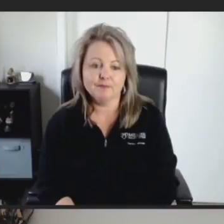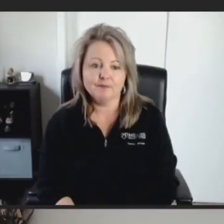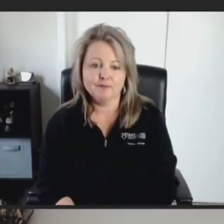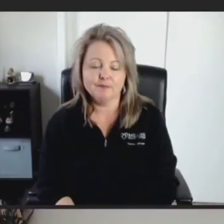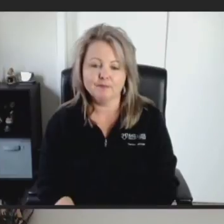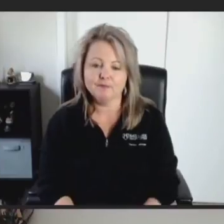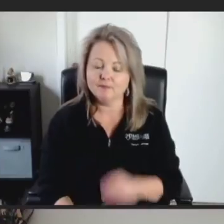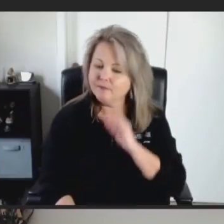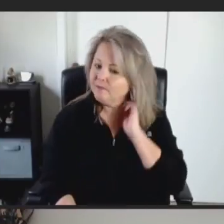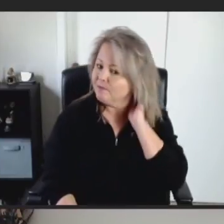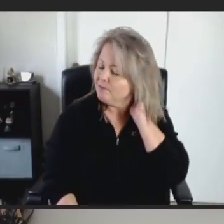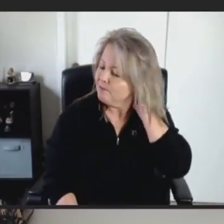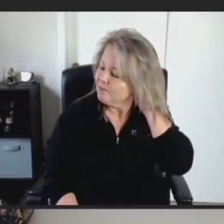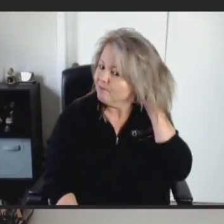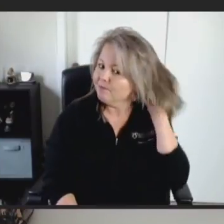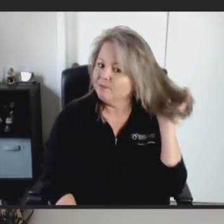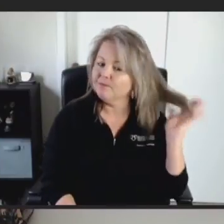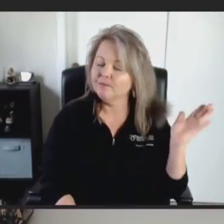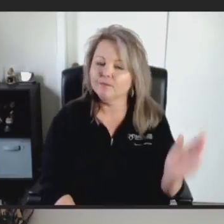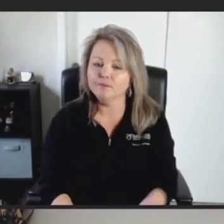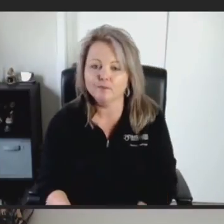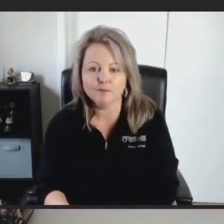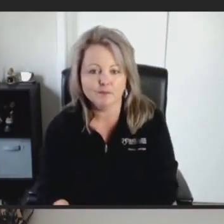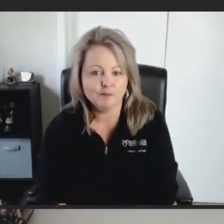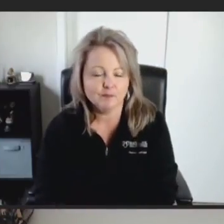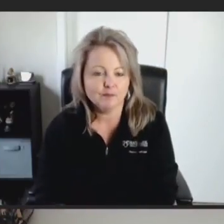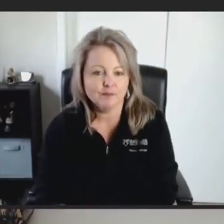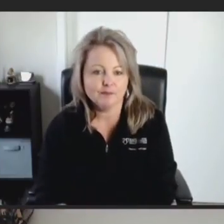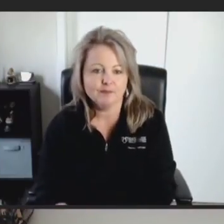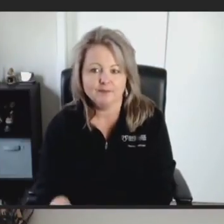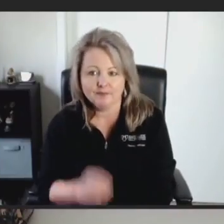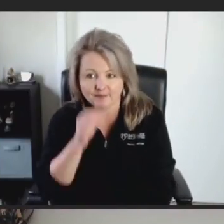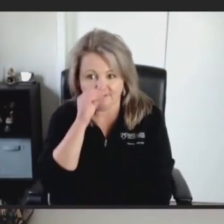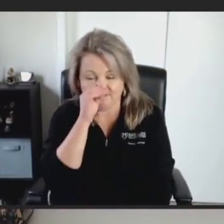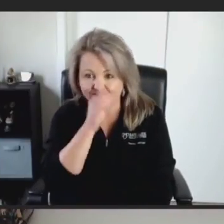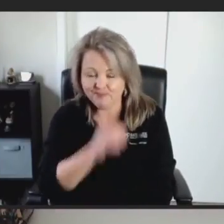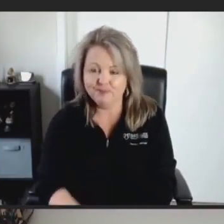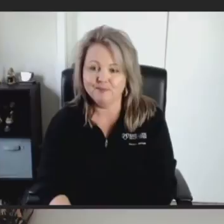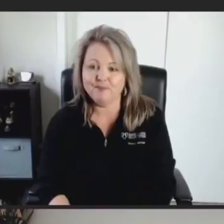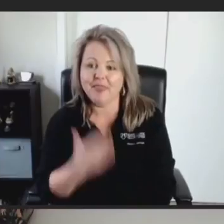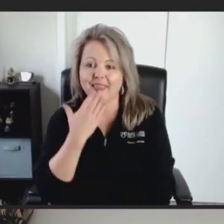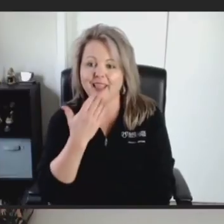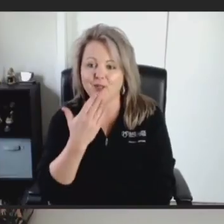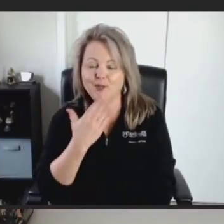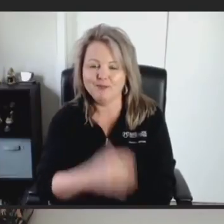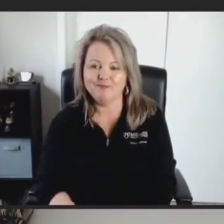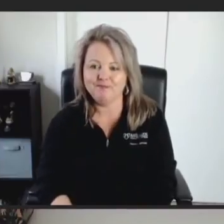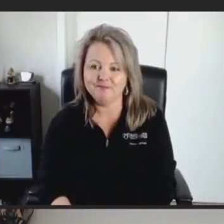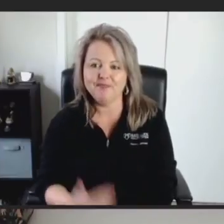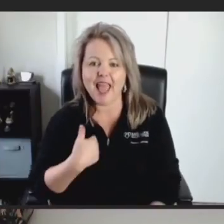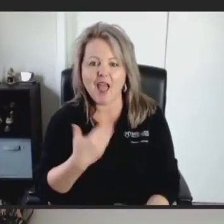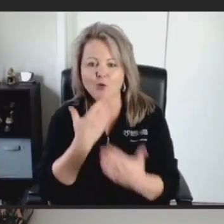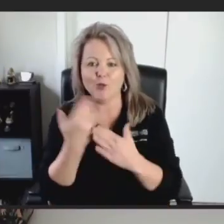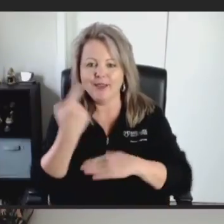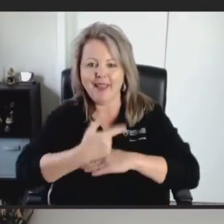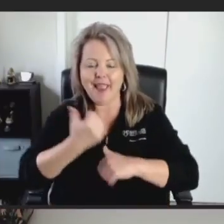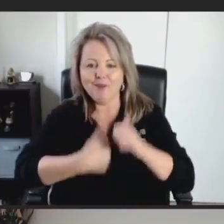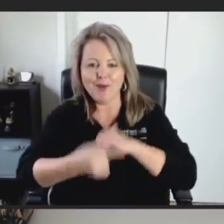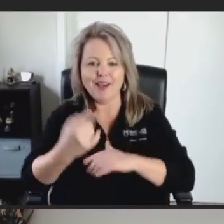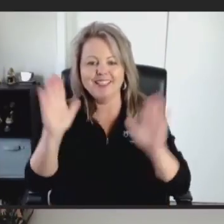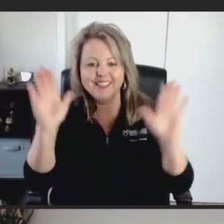Thank you both for your time and to our media today. Thank you. Have a good day, everyone. Thanks, Thank- Colleen.